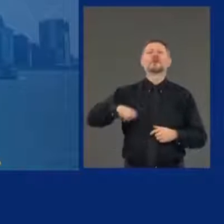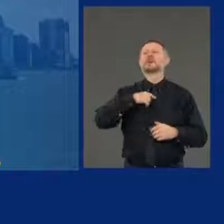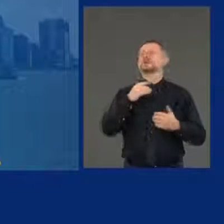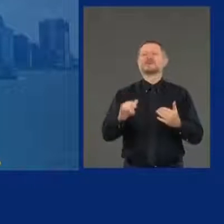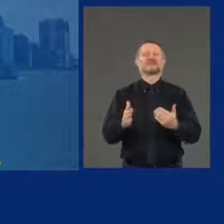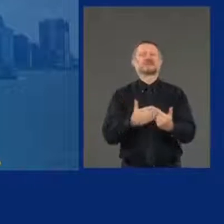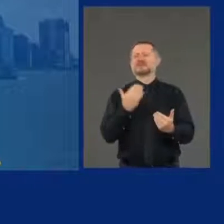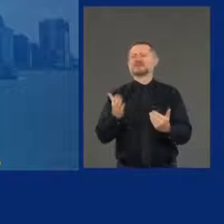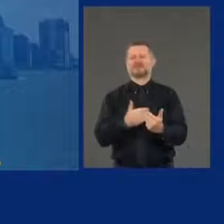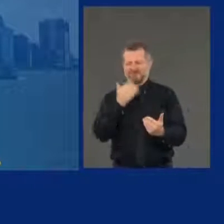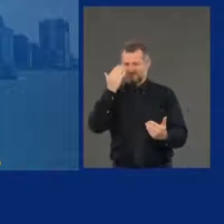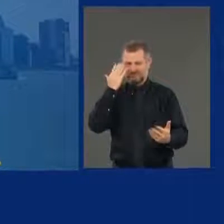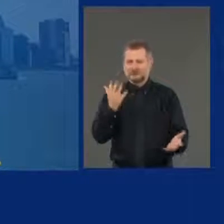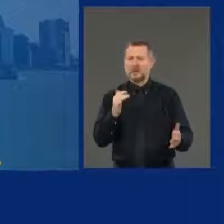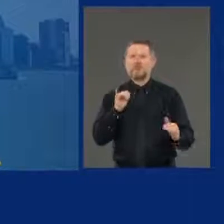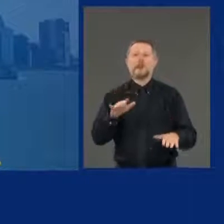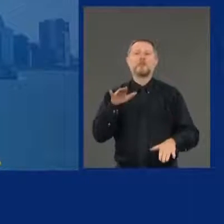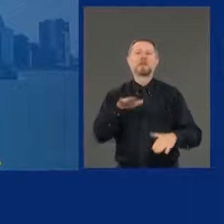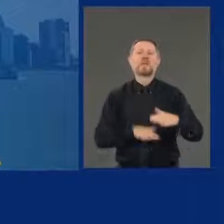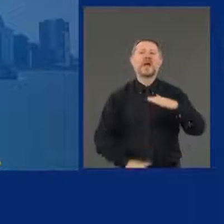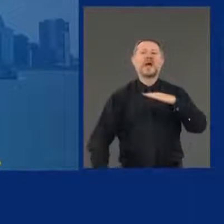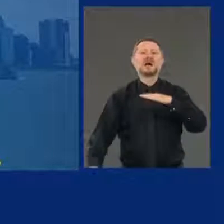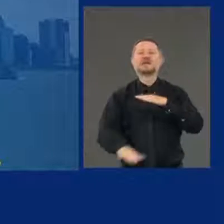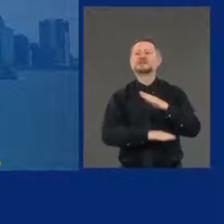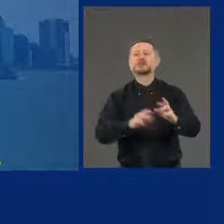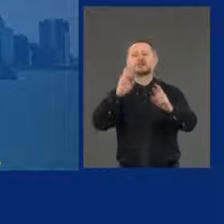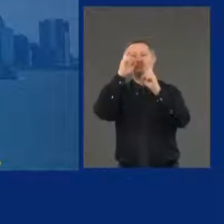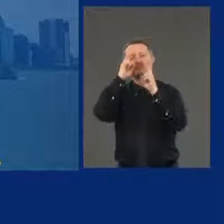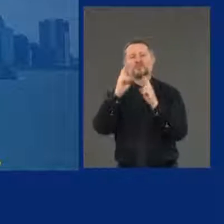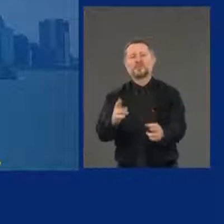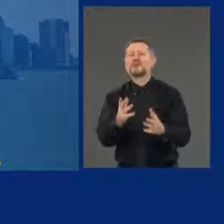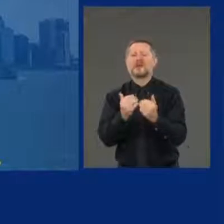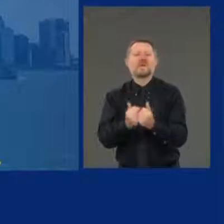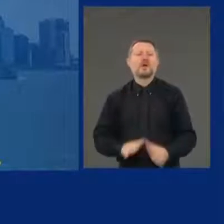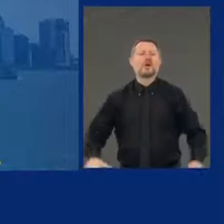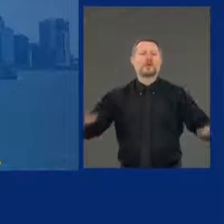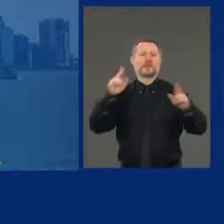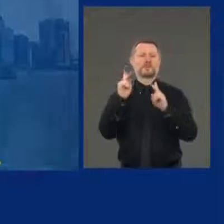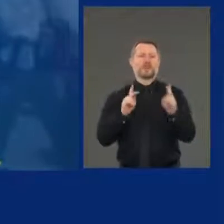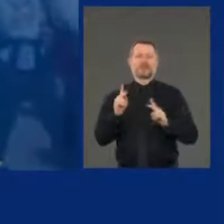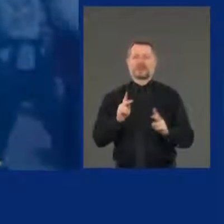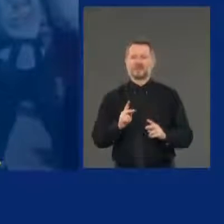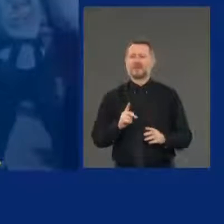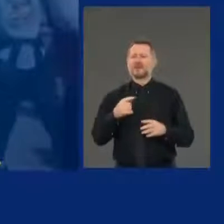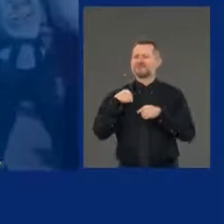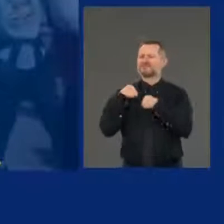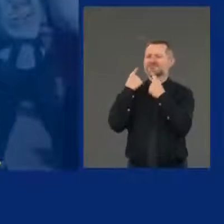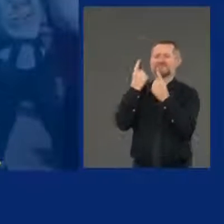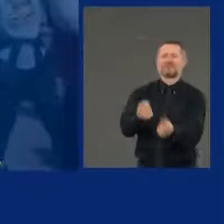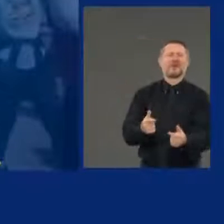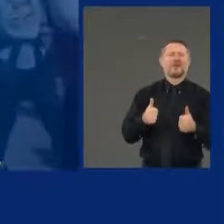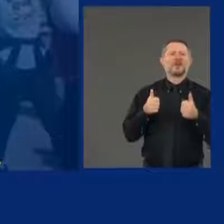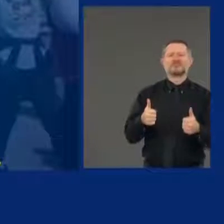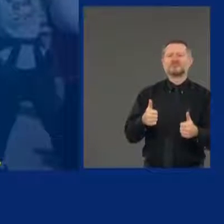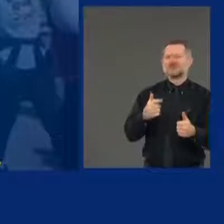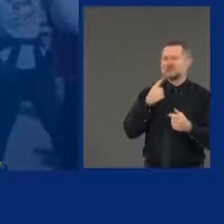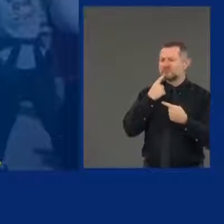It's basic decency of a society. And again, that's what we did so well to get here in the first